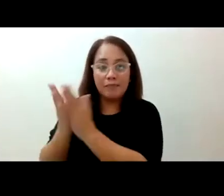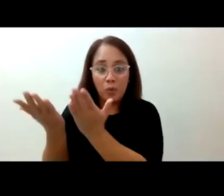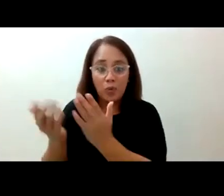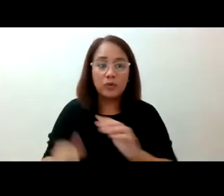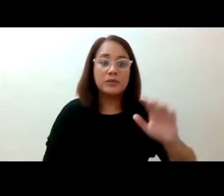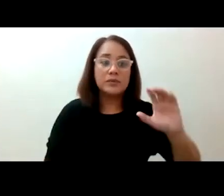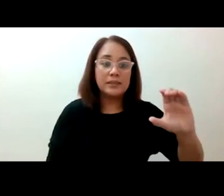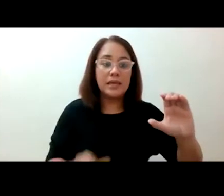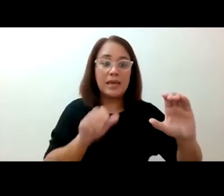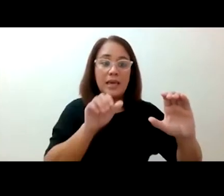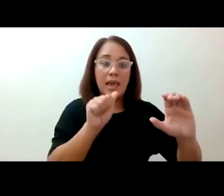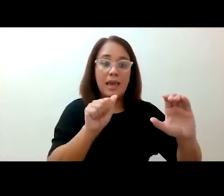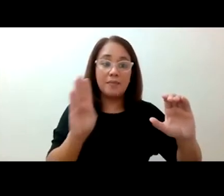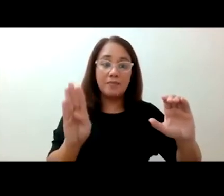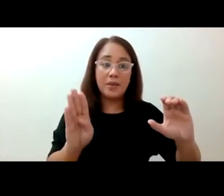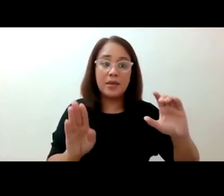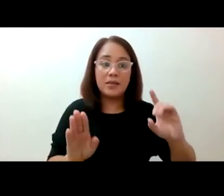B.